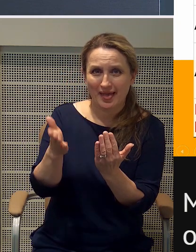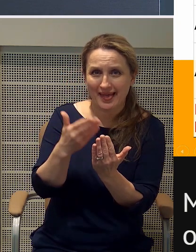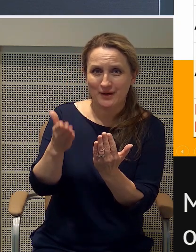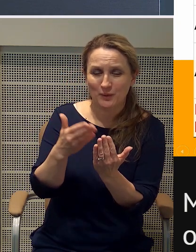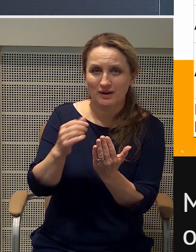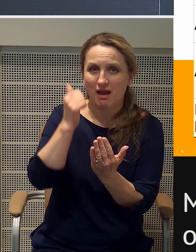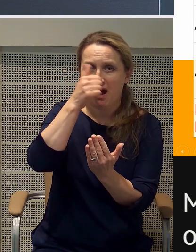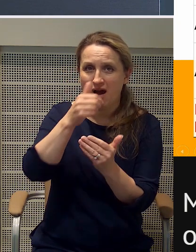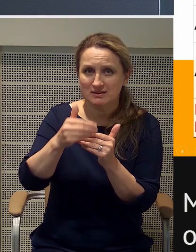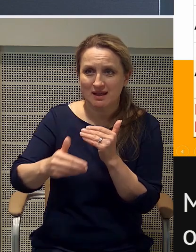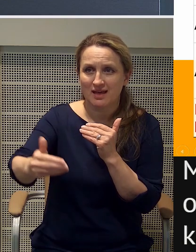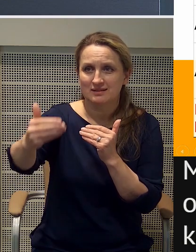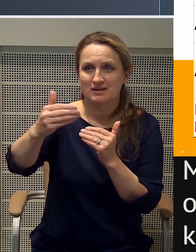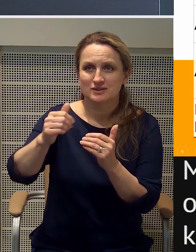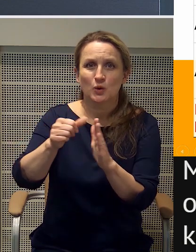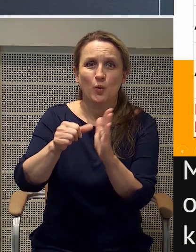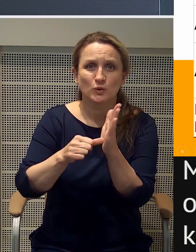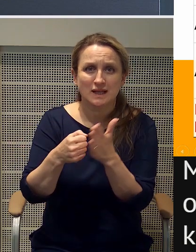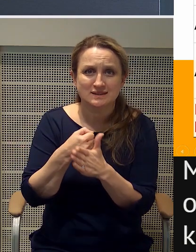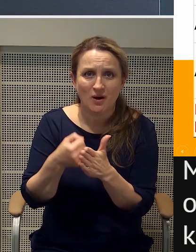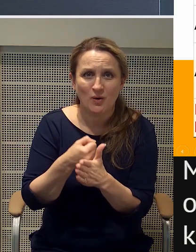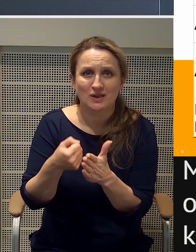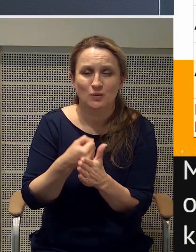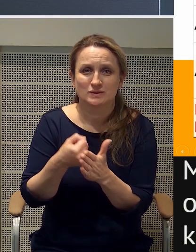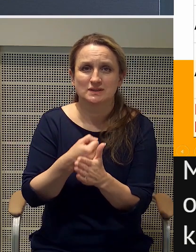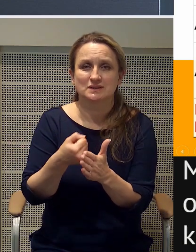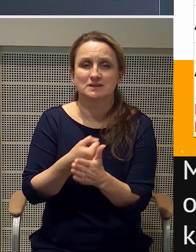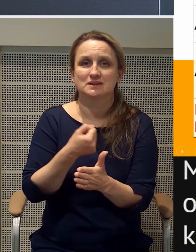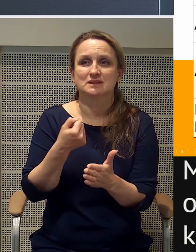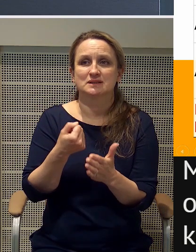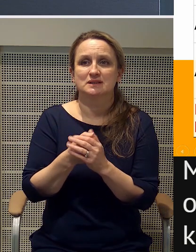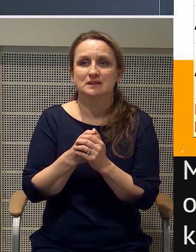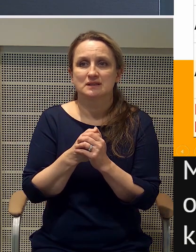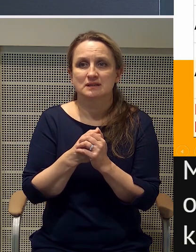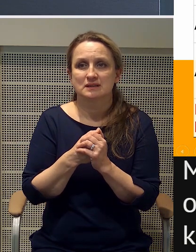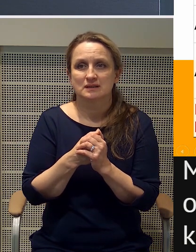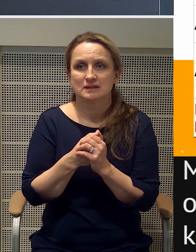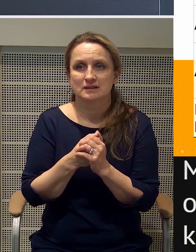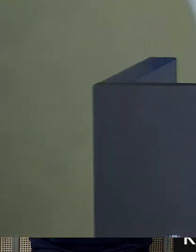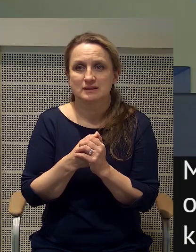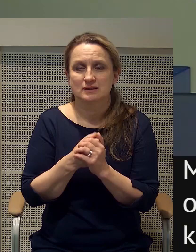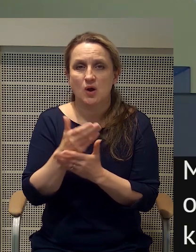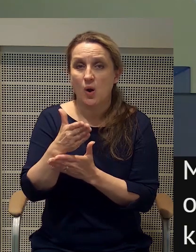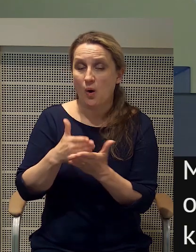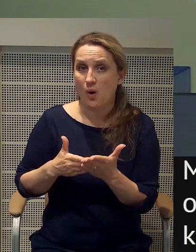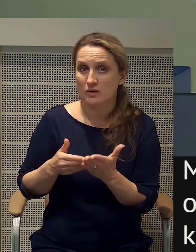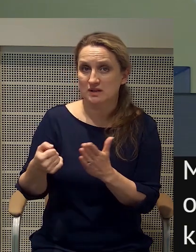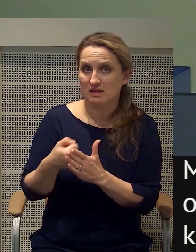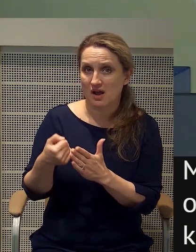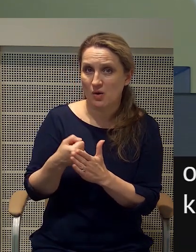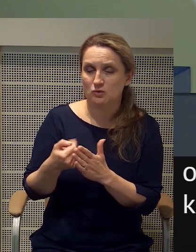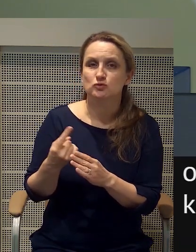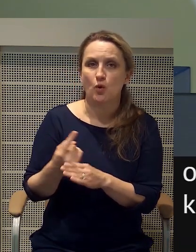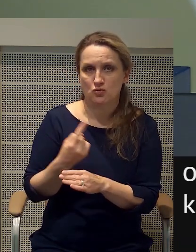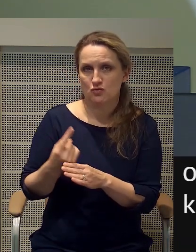Now you can see that the list gets longer year by year. Next year, 2022, we already received